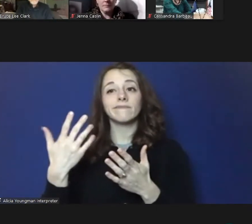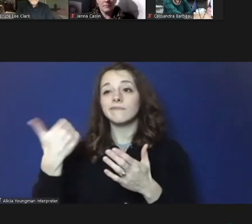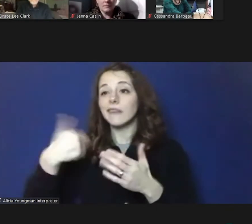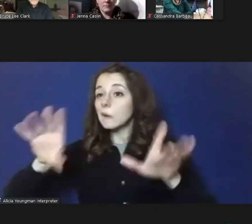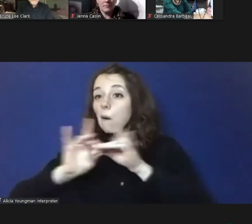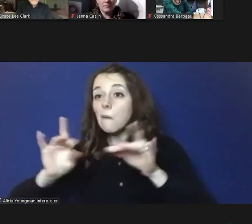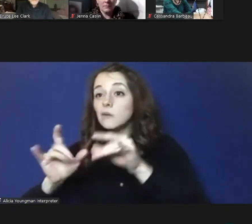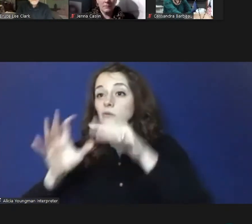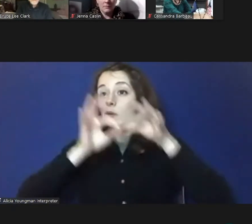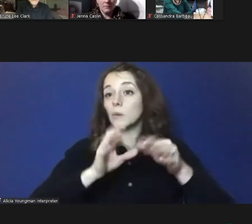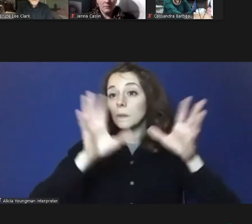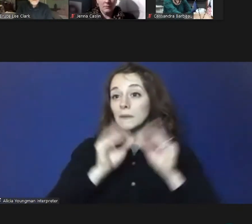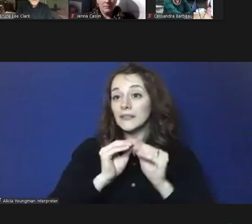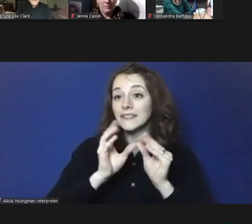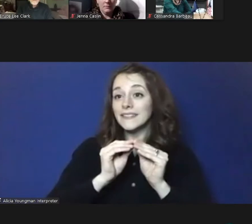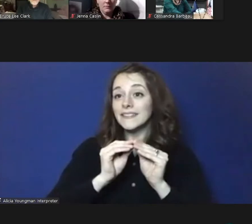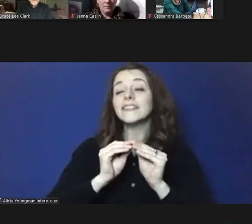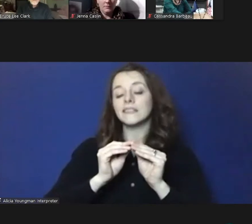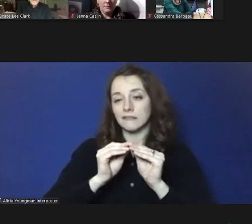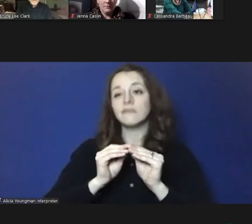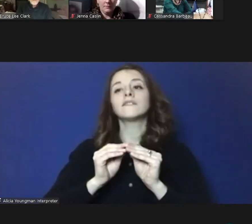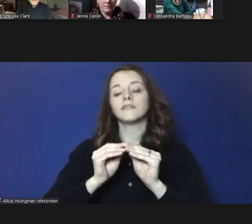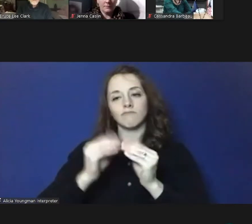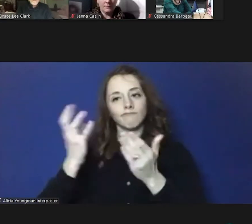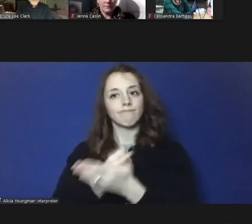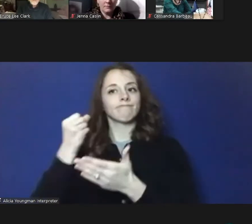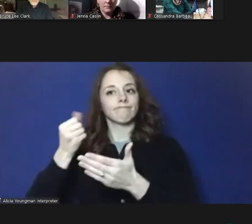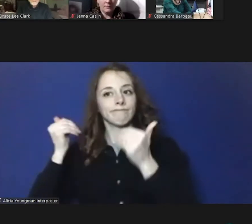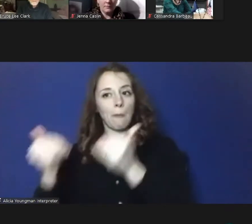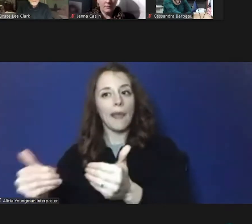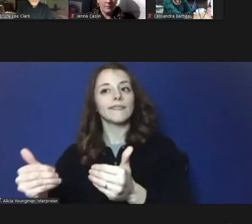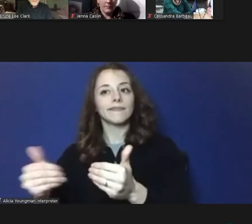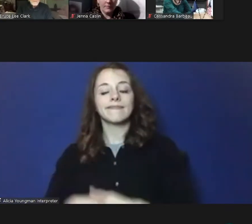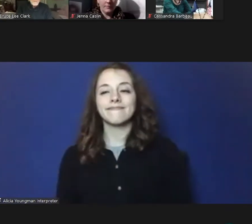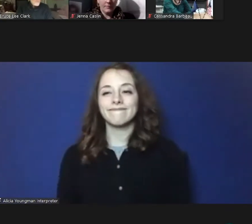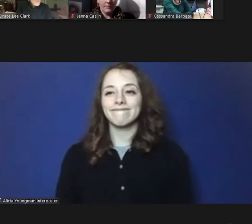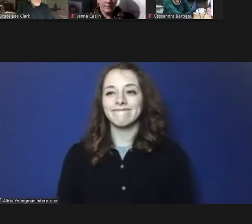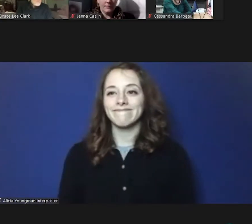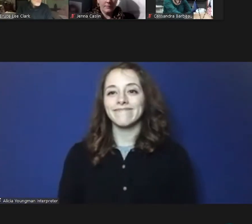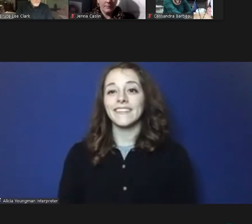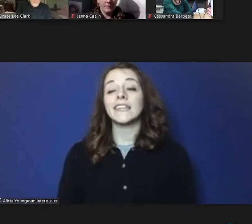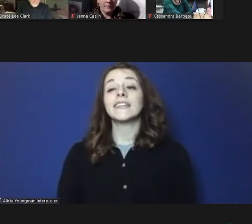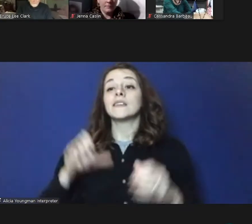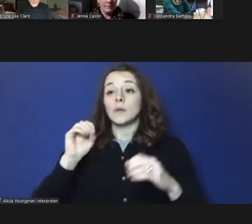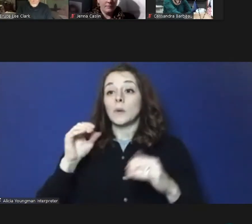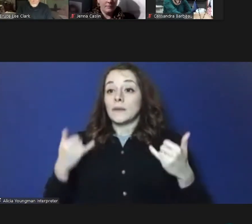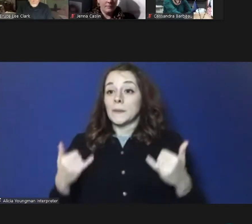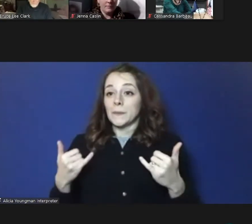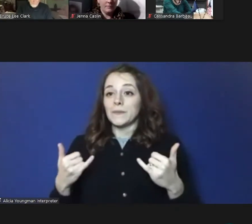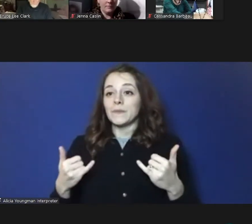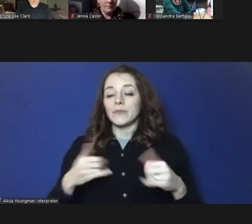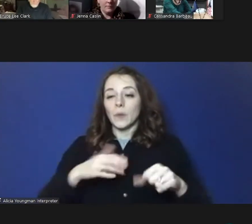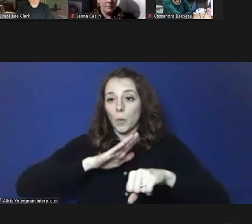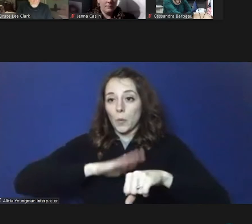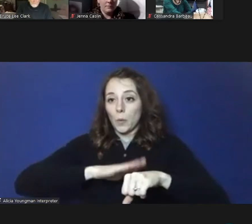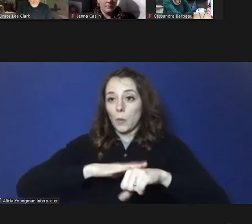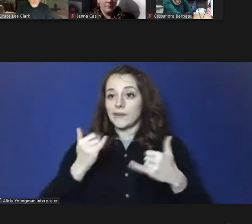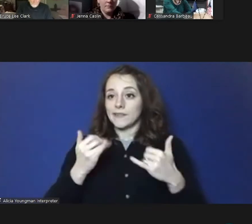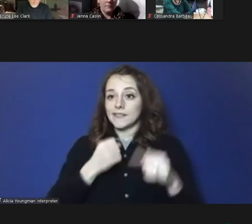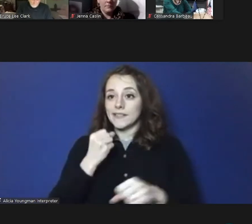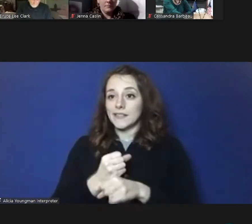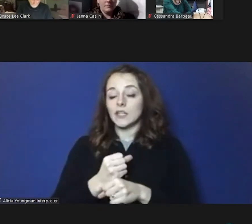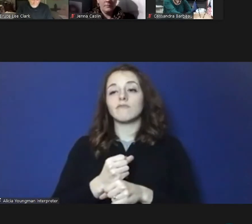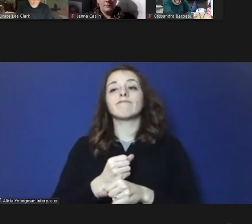is germane to the meeting, that will be the time to do so. So having said that, the warning this year reads